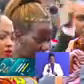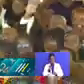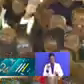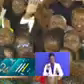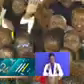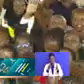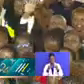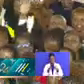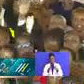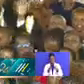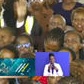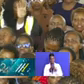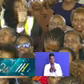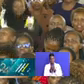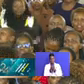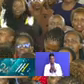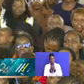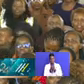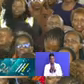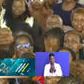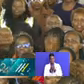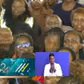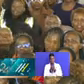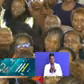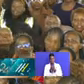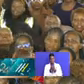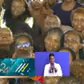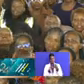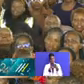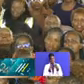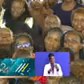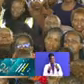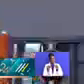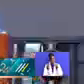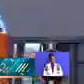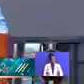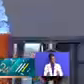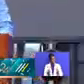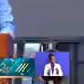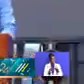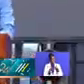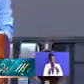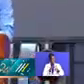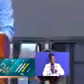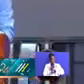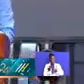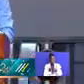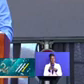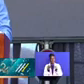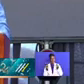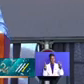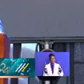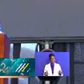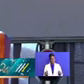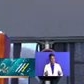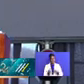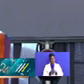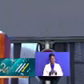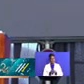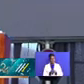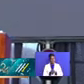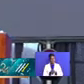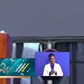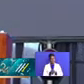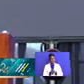it I receive it so the third author is what we call National author National